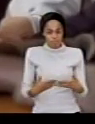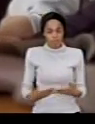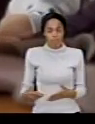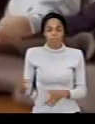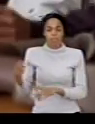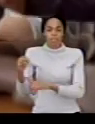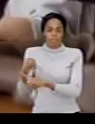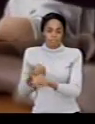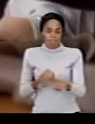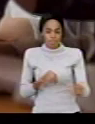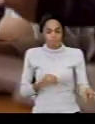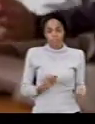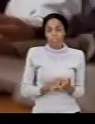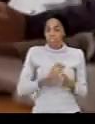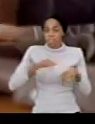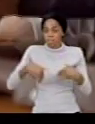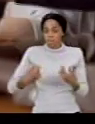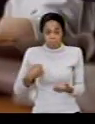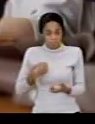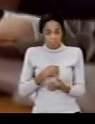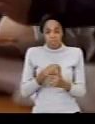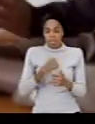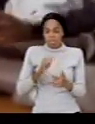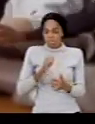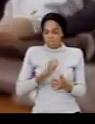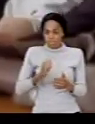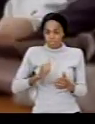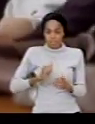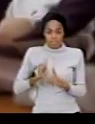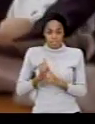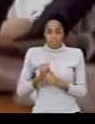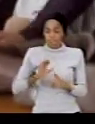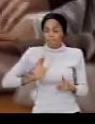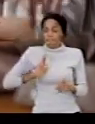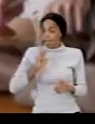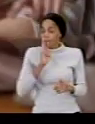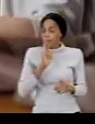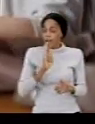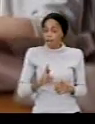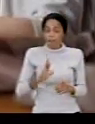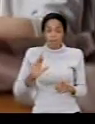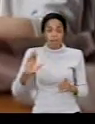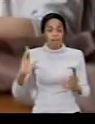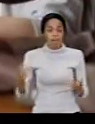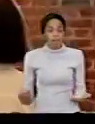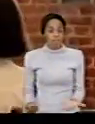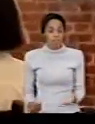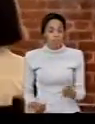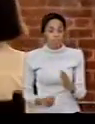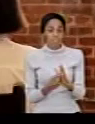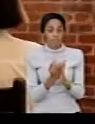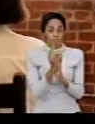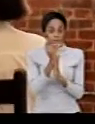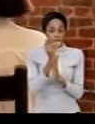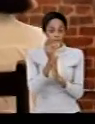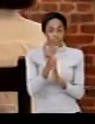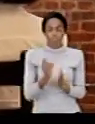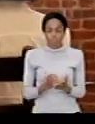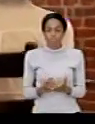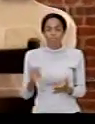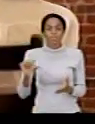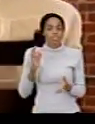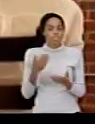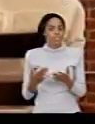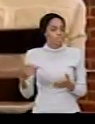we ourselves were brought up. That's how we ourselves were lifted up. And then what we were able to do, we're now able to do